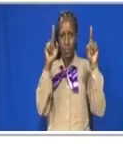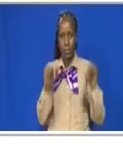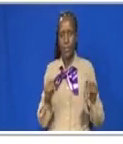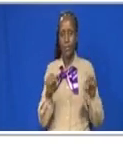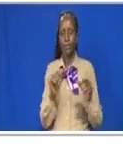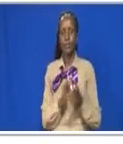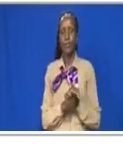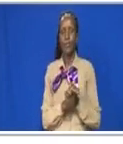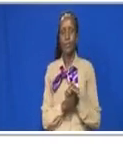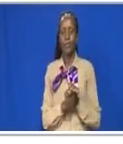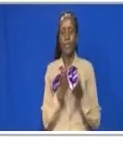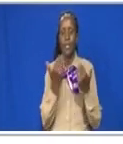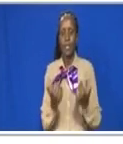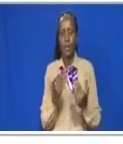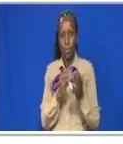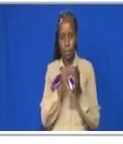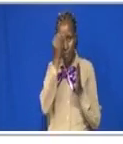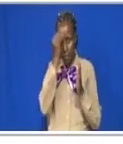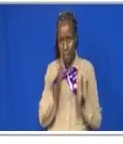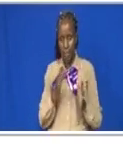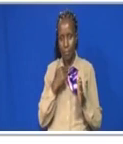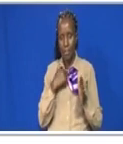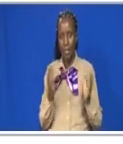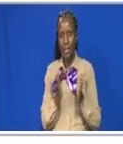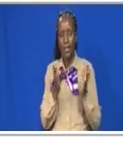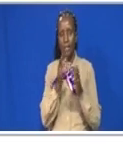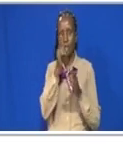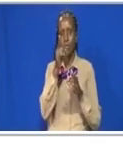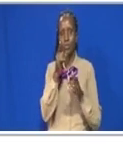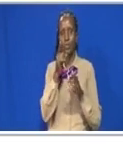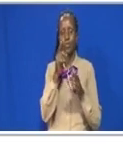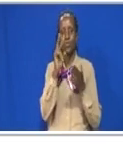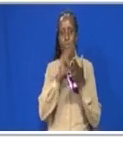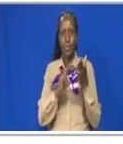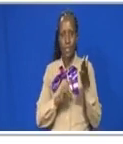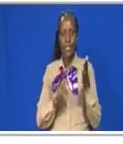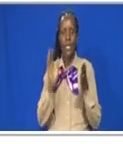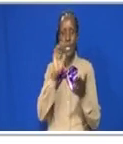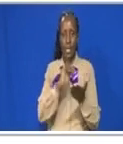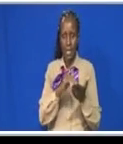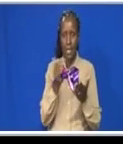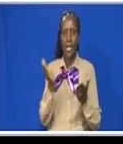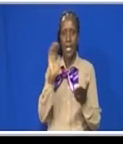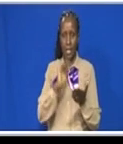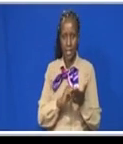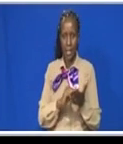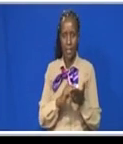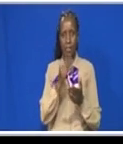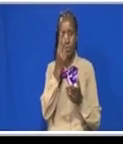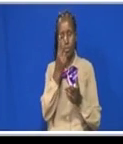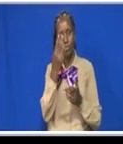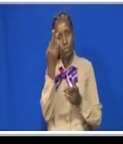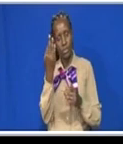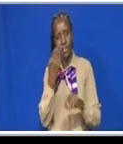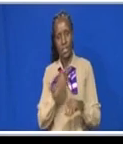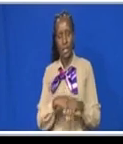species? Lana, I encourage you to repeat or to read the question twice or even thrice